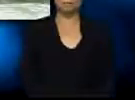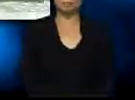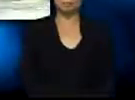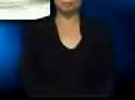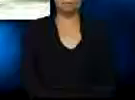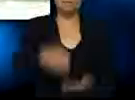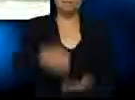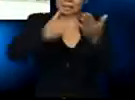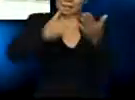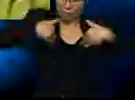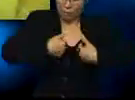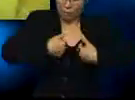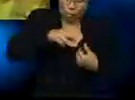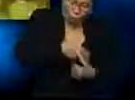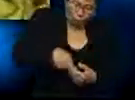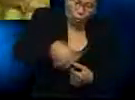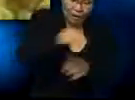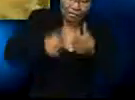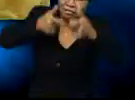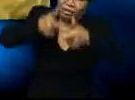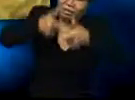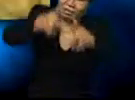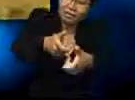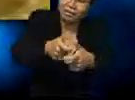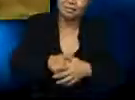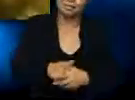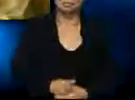Some animals walk and run.